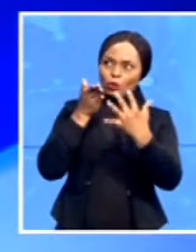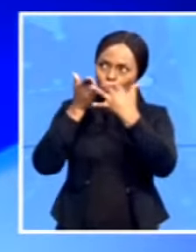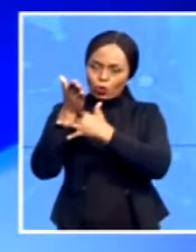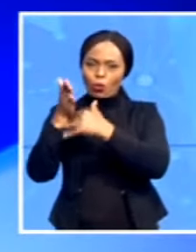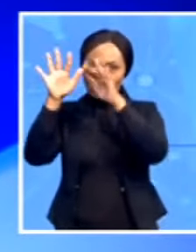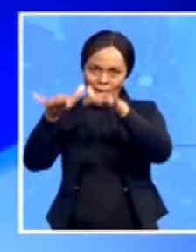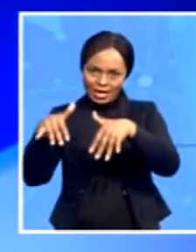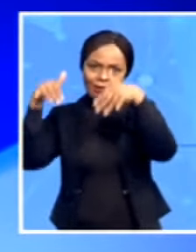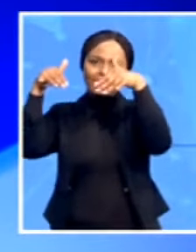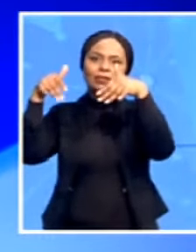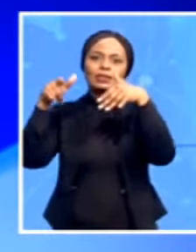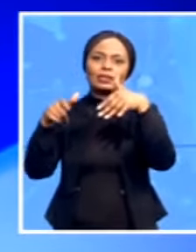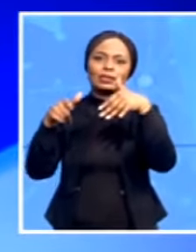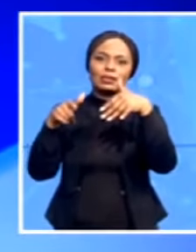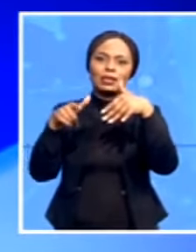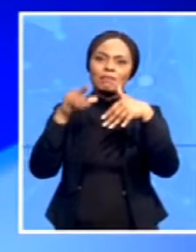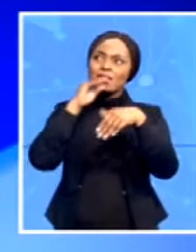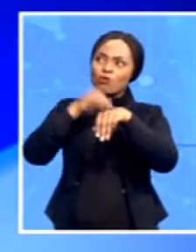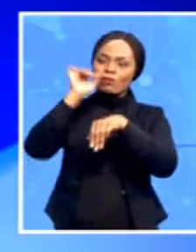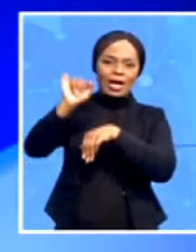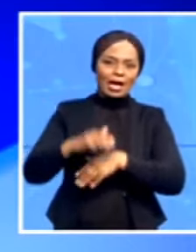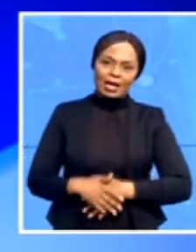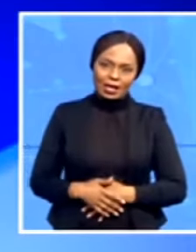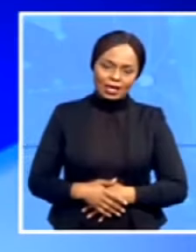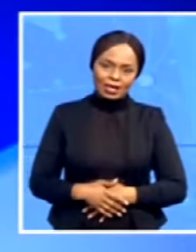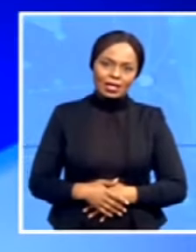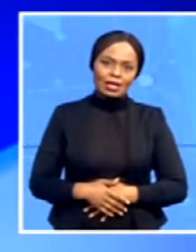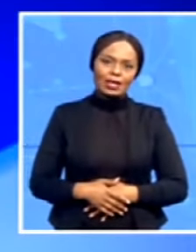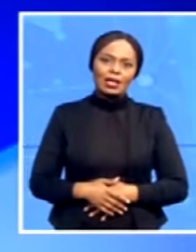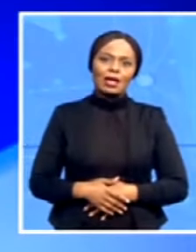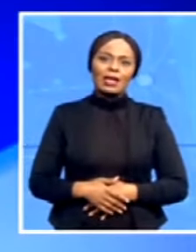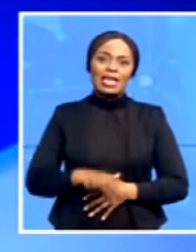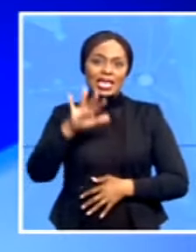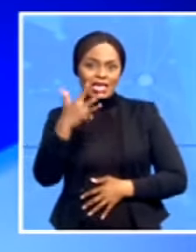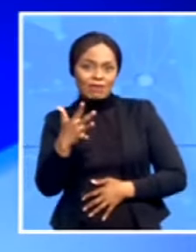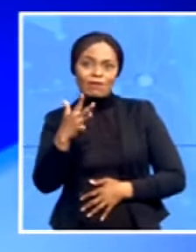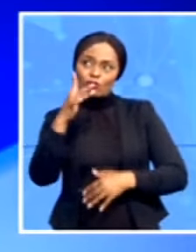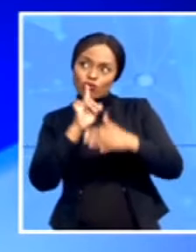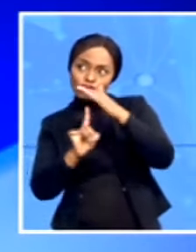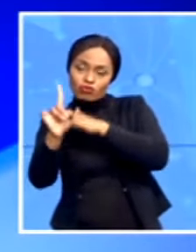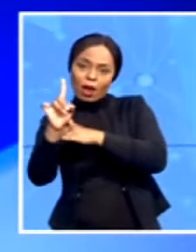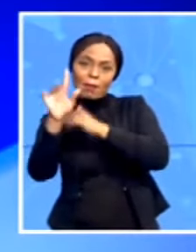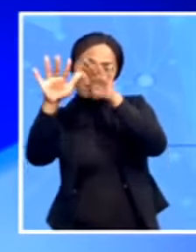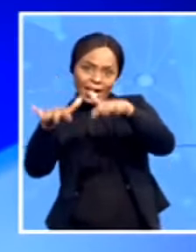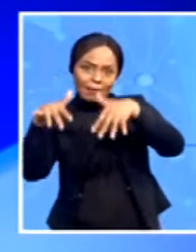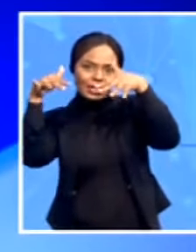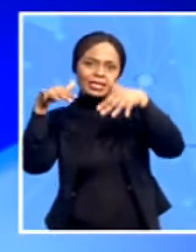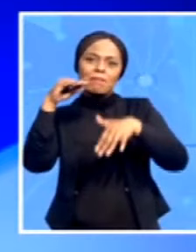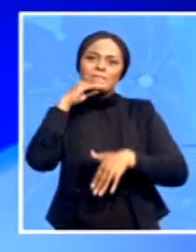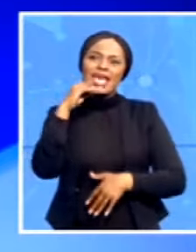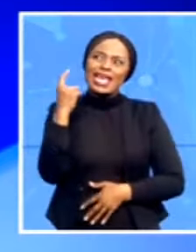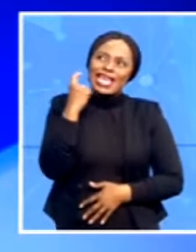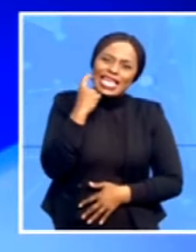parliamentary problem. So if they had actually gone to Parliament, it would have been much more easier for Parliament to deal with that particular aspect. They